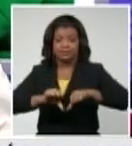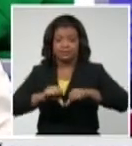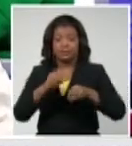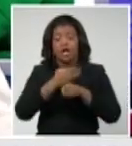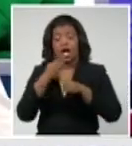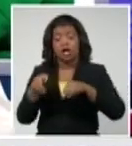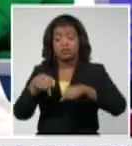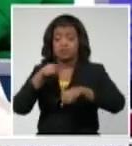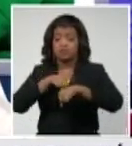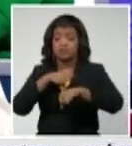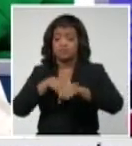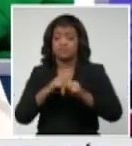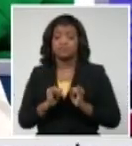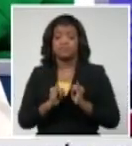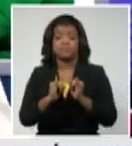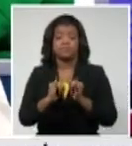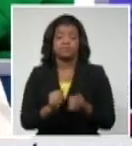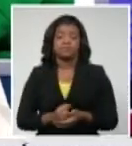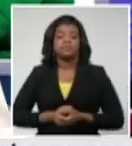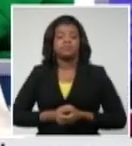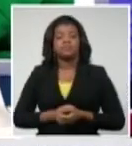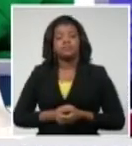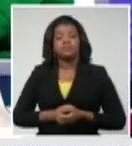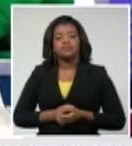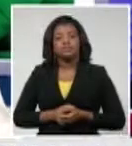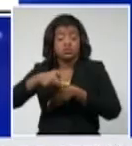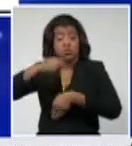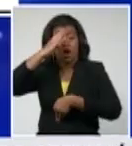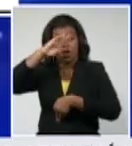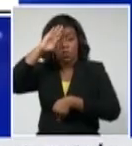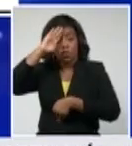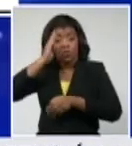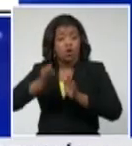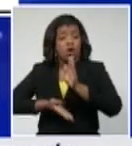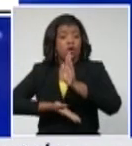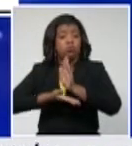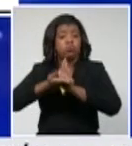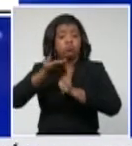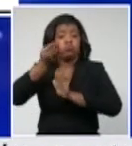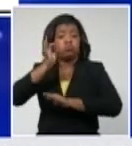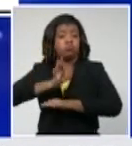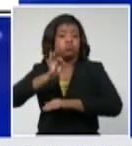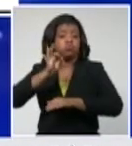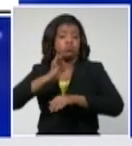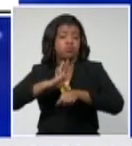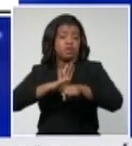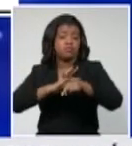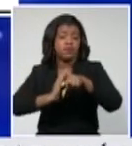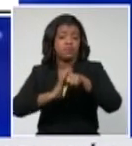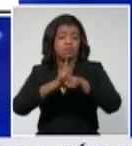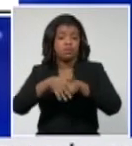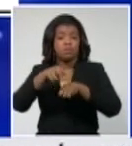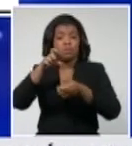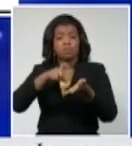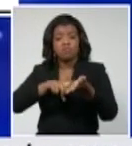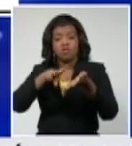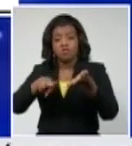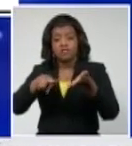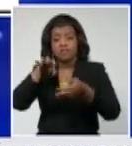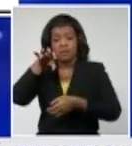days currently stands at 5.88. Pinar del Rio continues to have the highest confirmed case rate